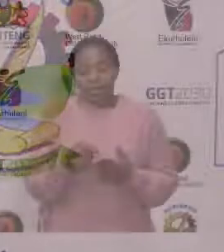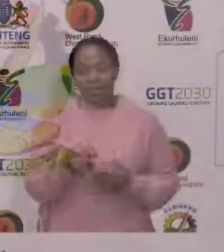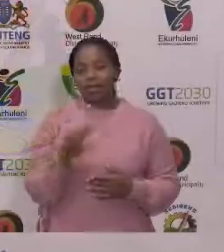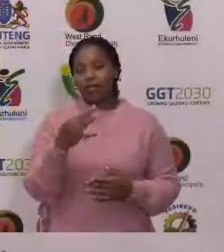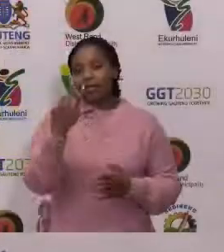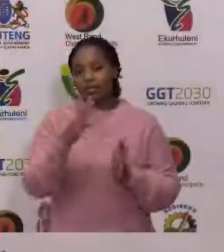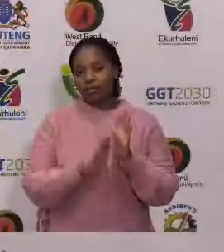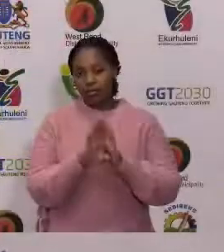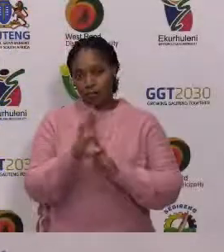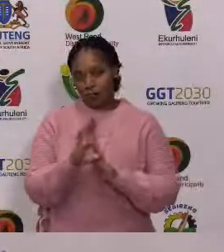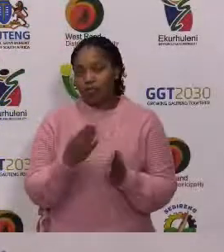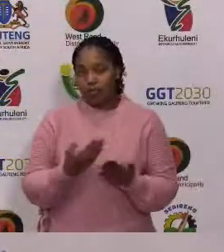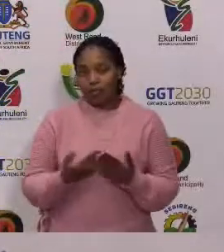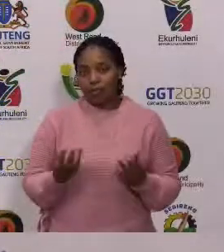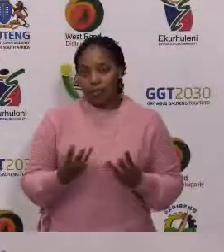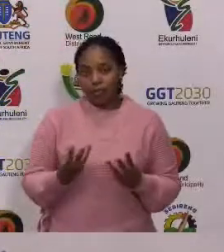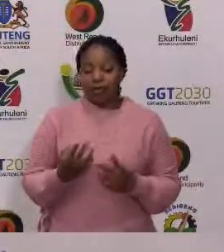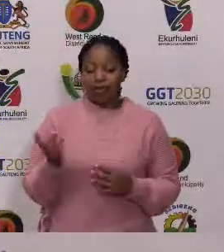is going to come.